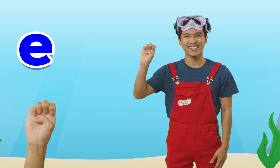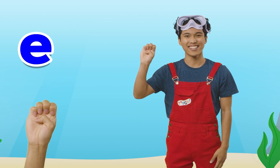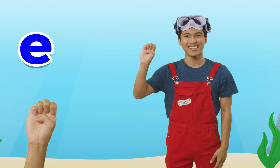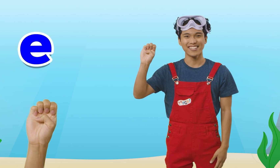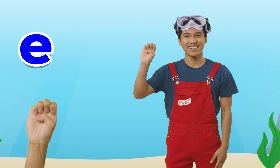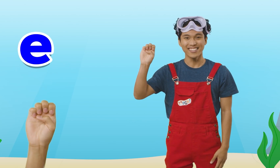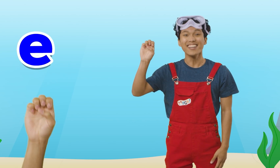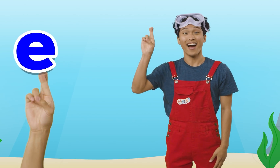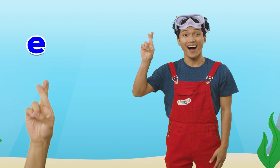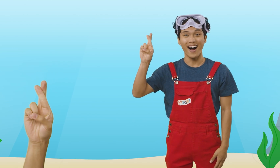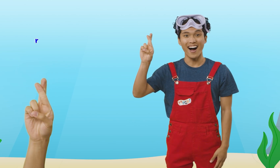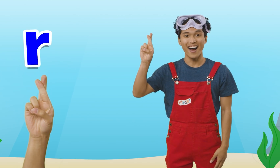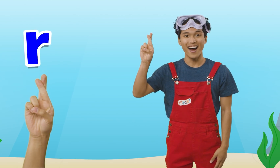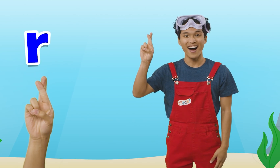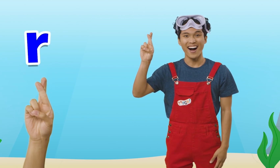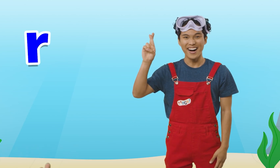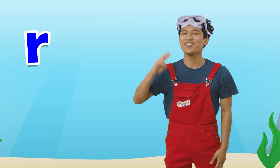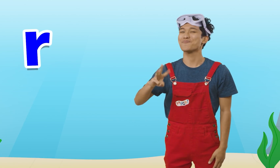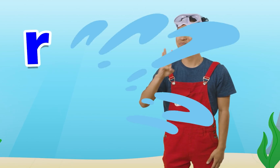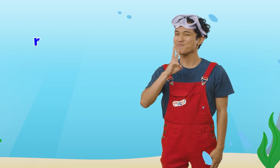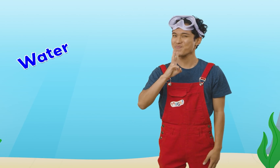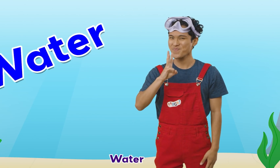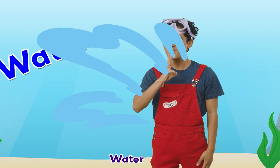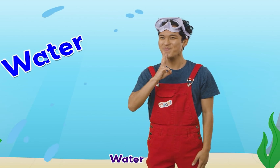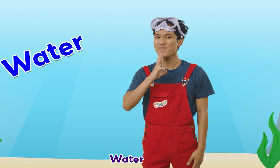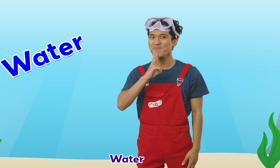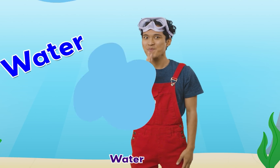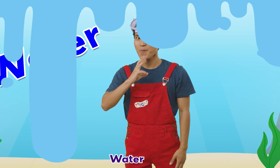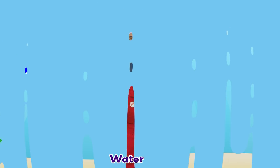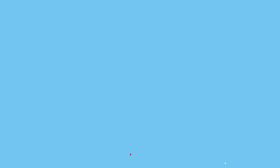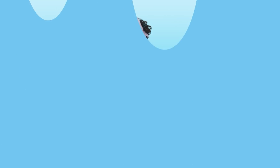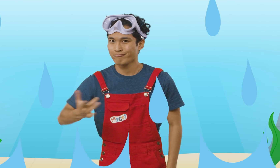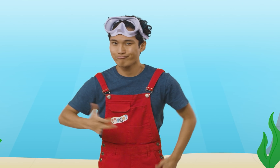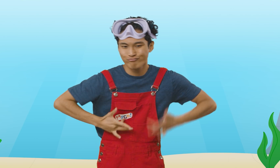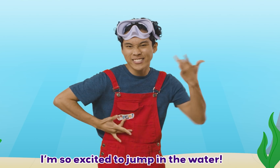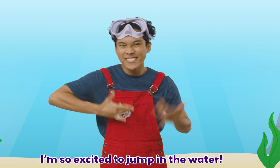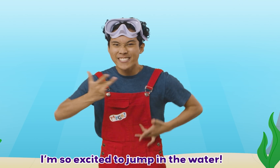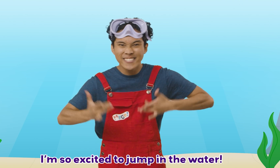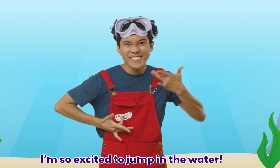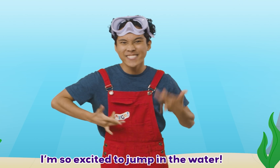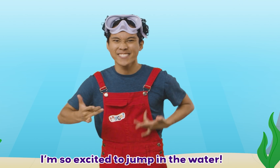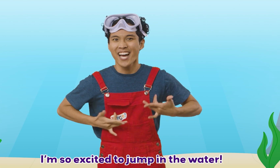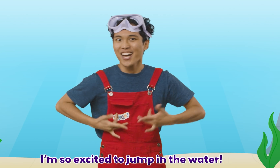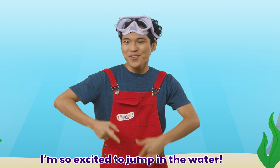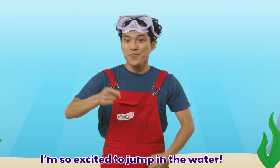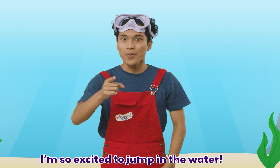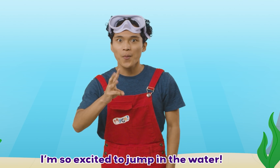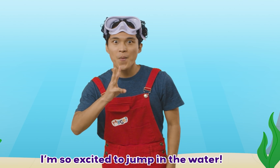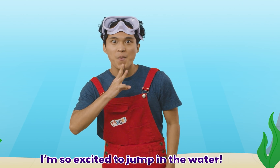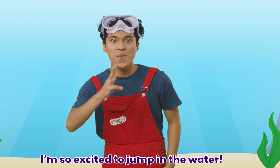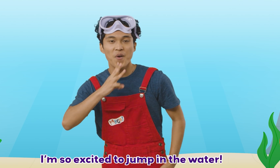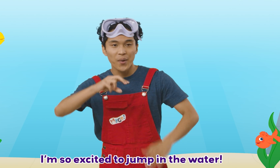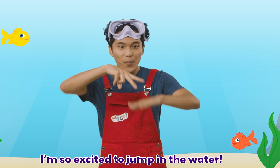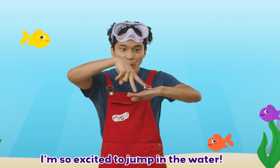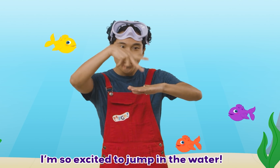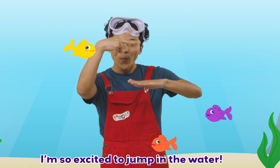E R. Water. I'm so excited to